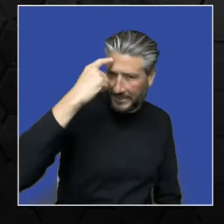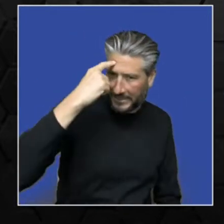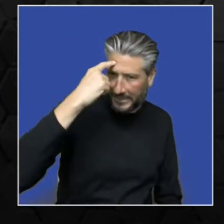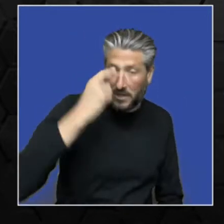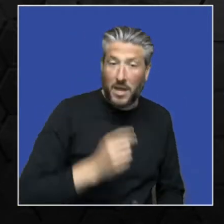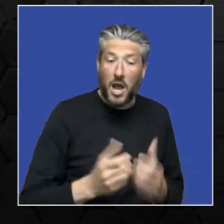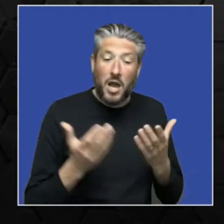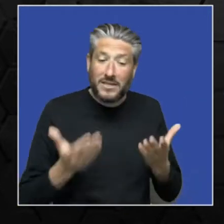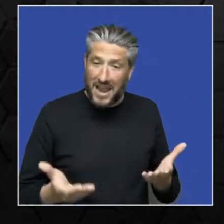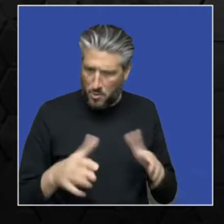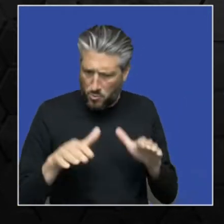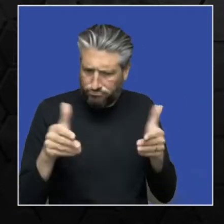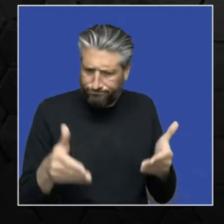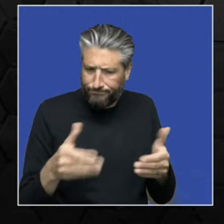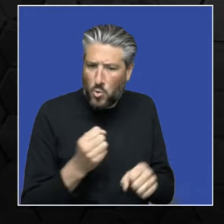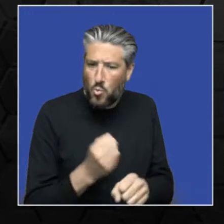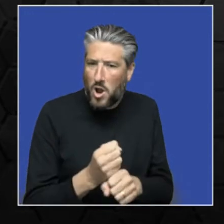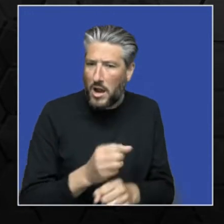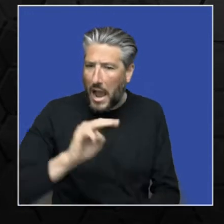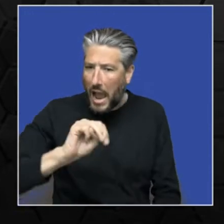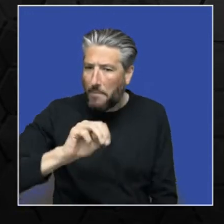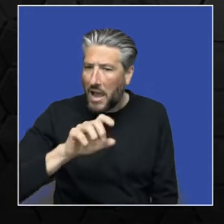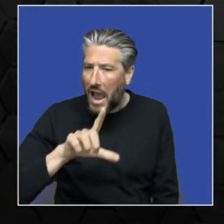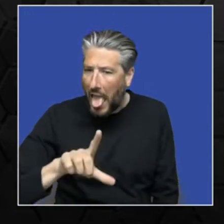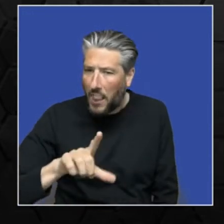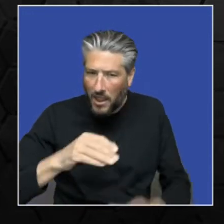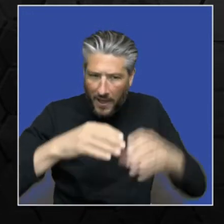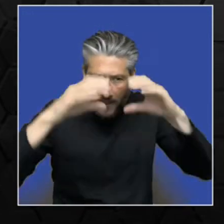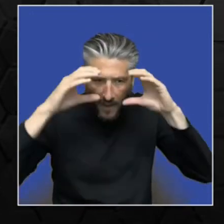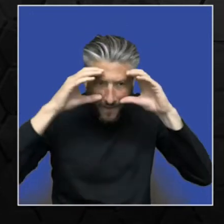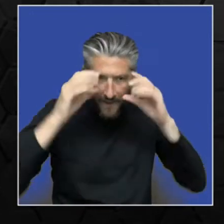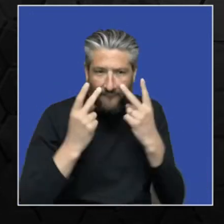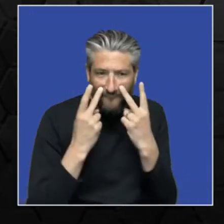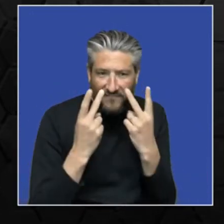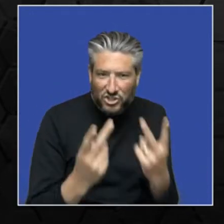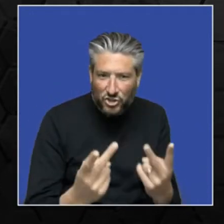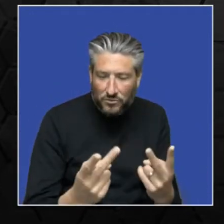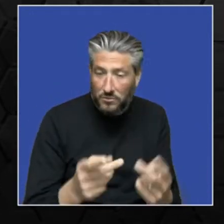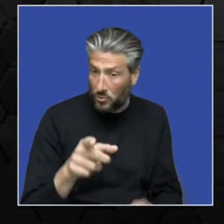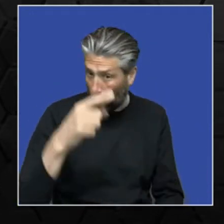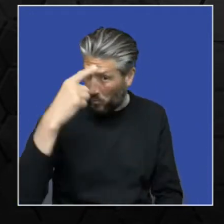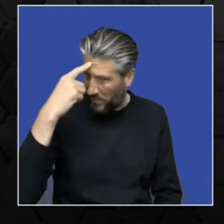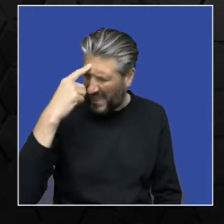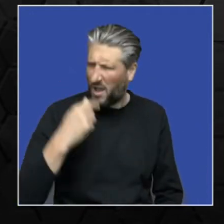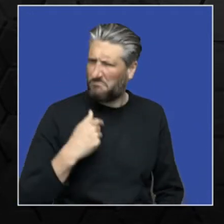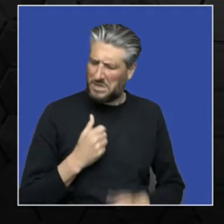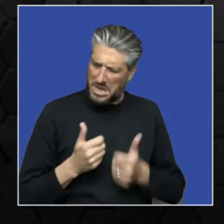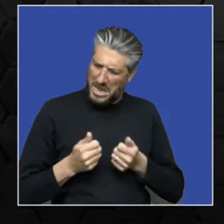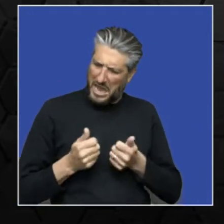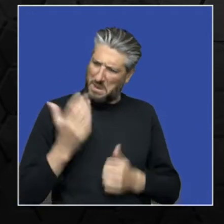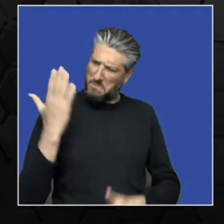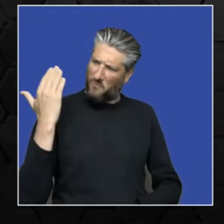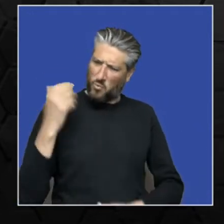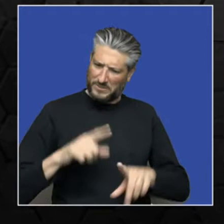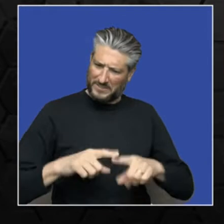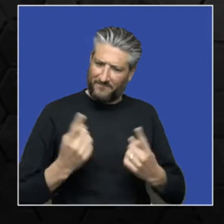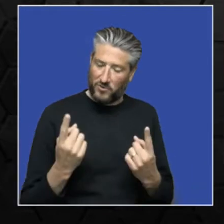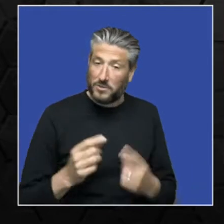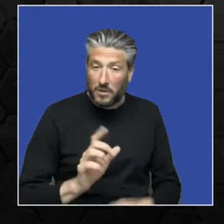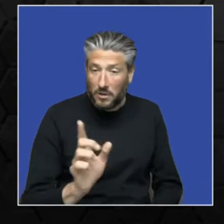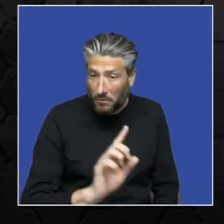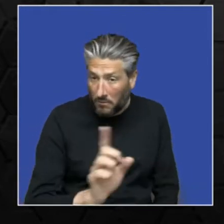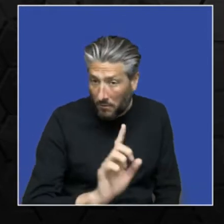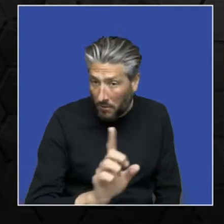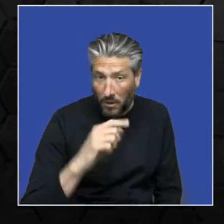is, maybe you think is different from games, but actually a lot of the creative technologies that I see and a lot of the opportunities for